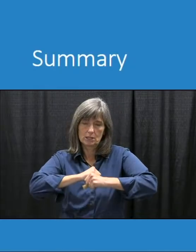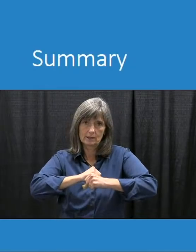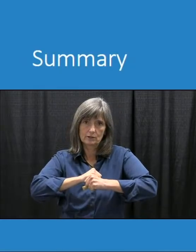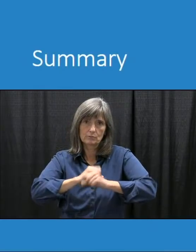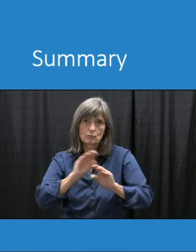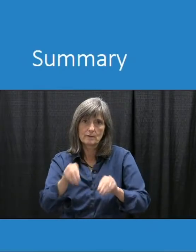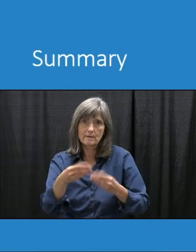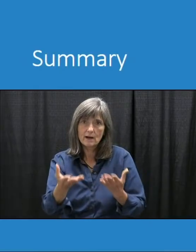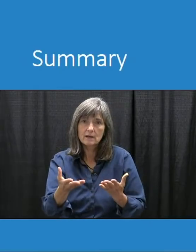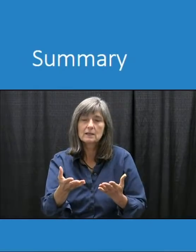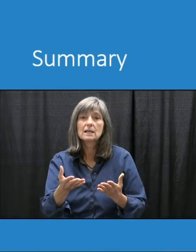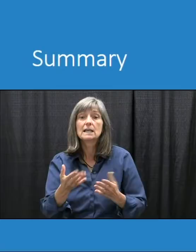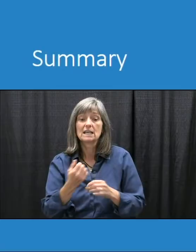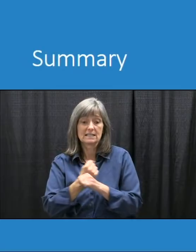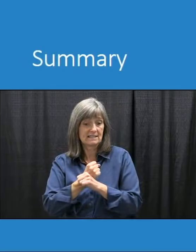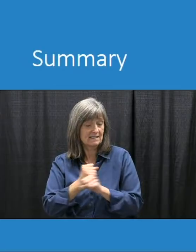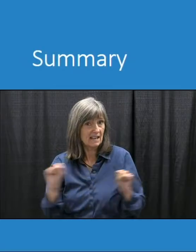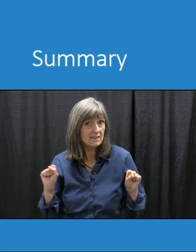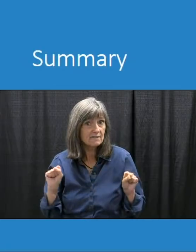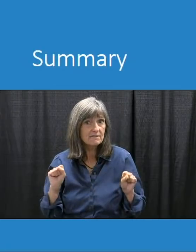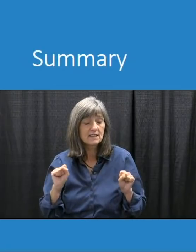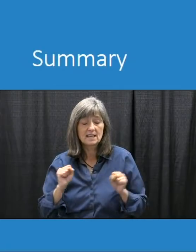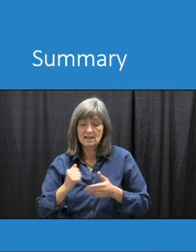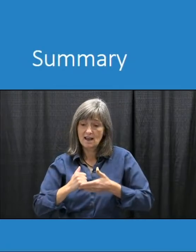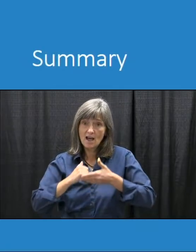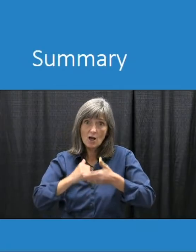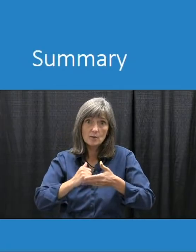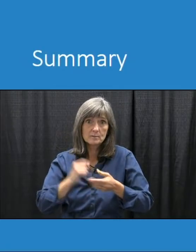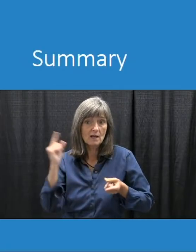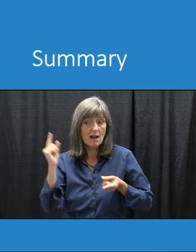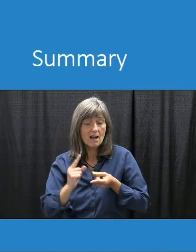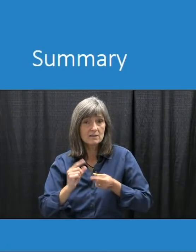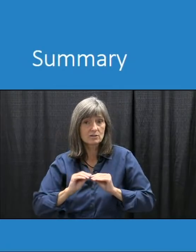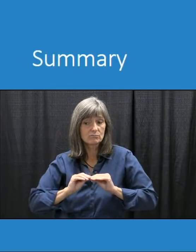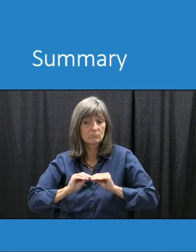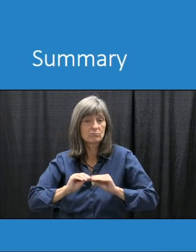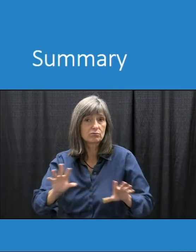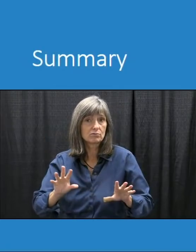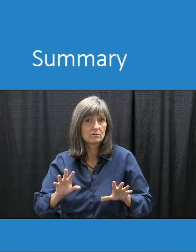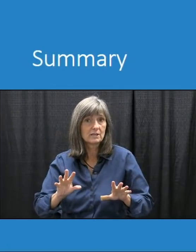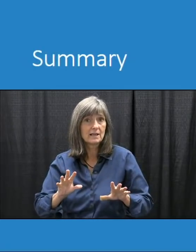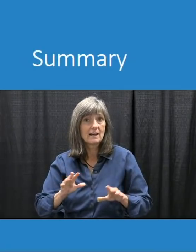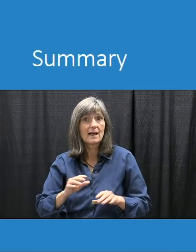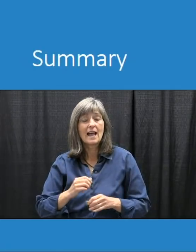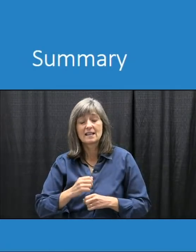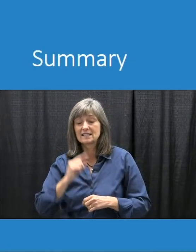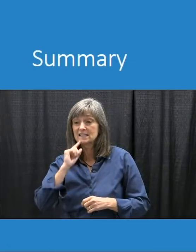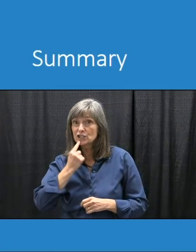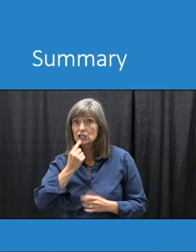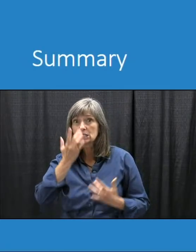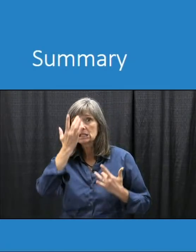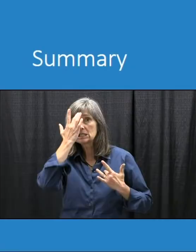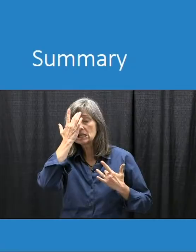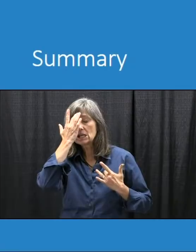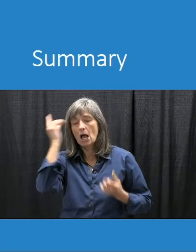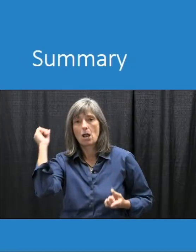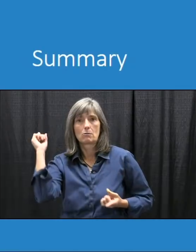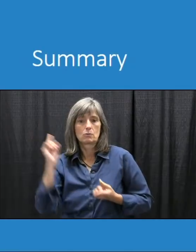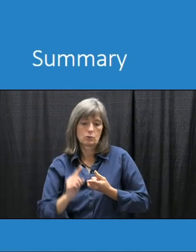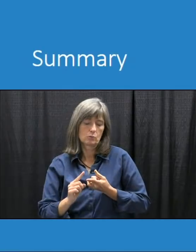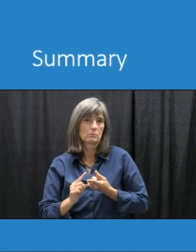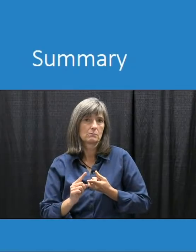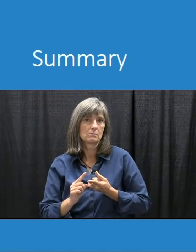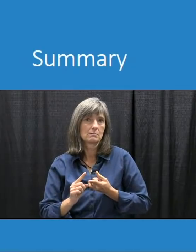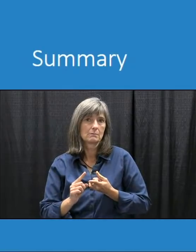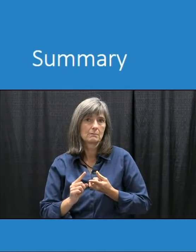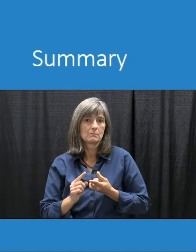it's effective in limiting transmission, and it's really, really effective in preventing serious health consequences